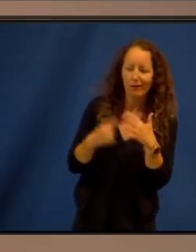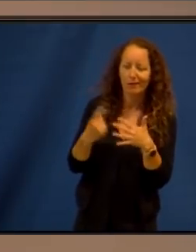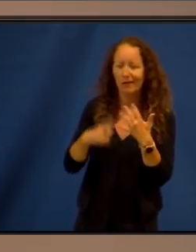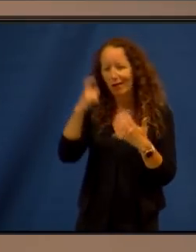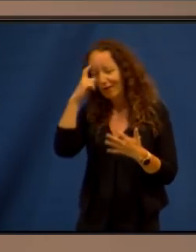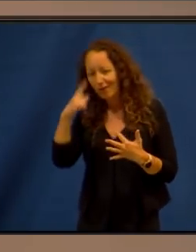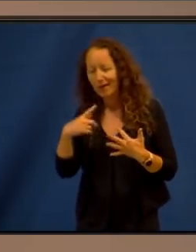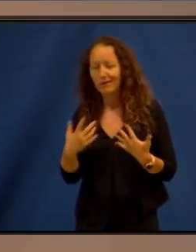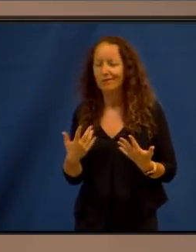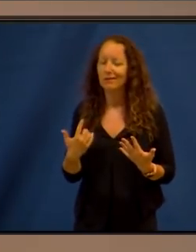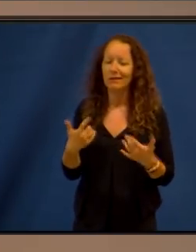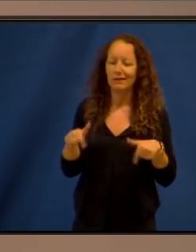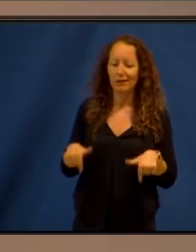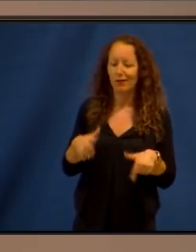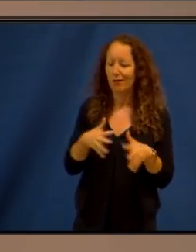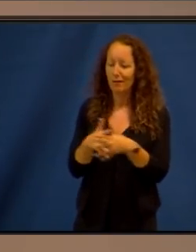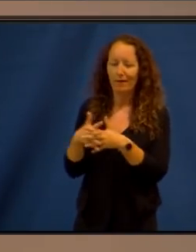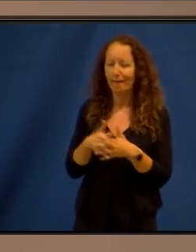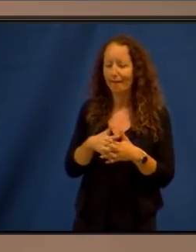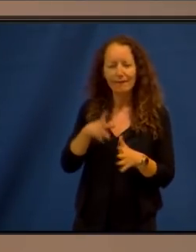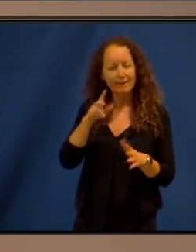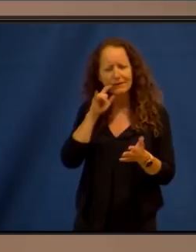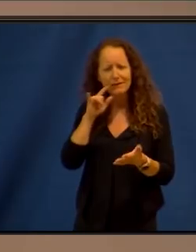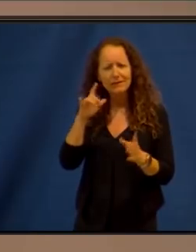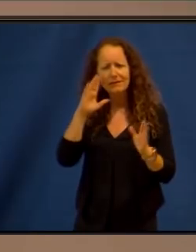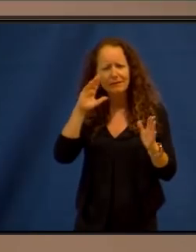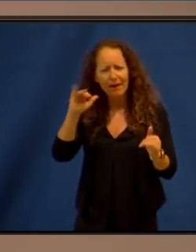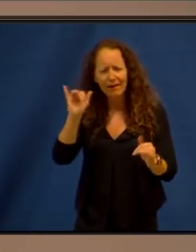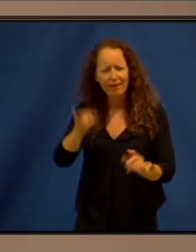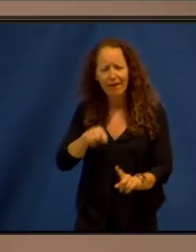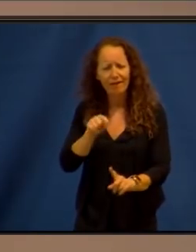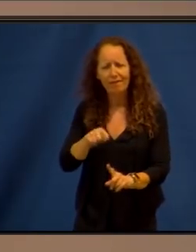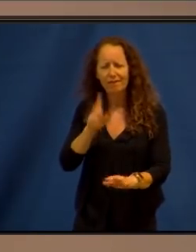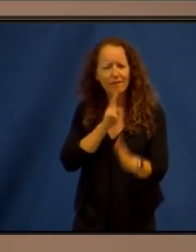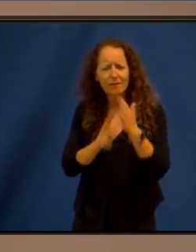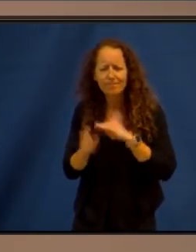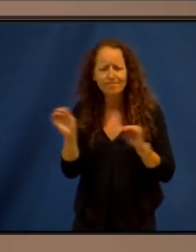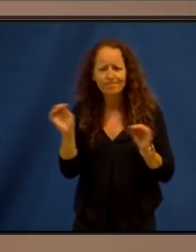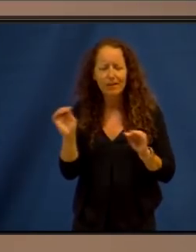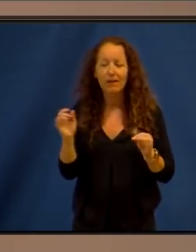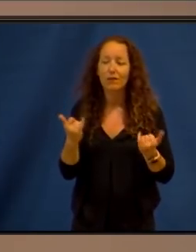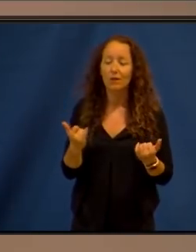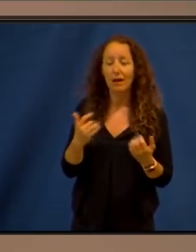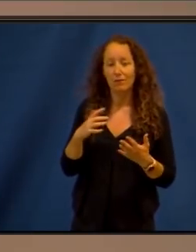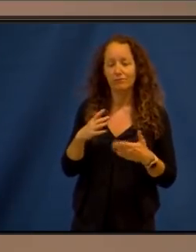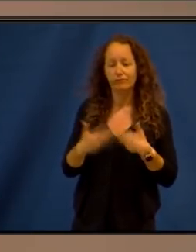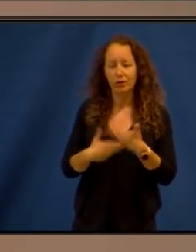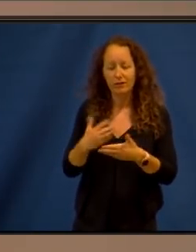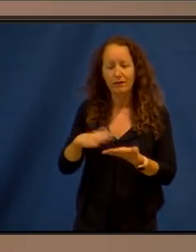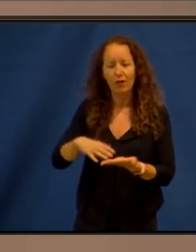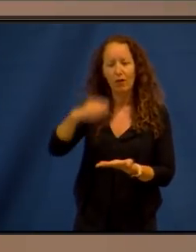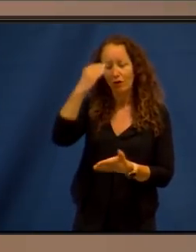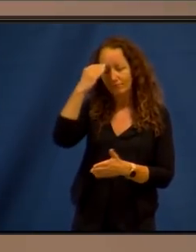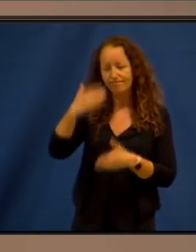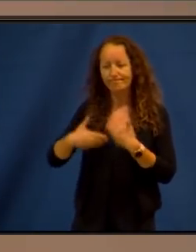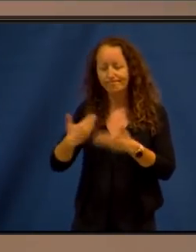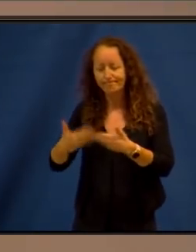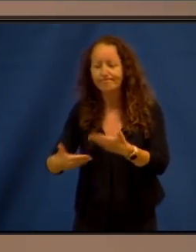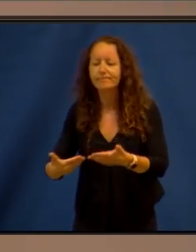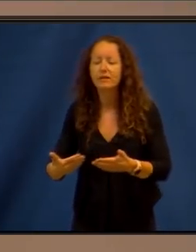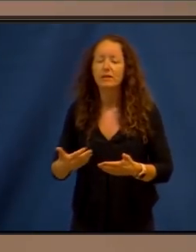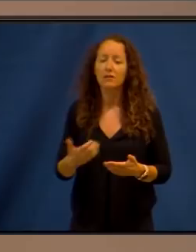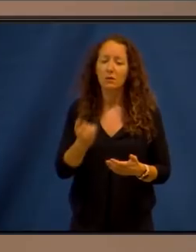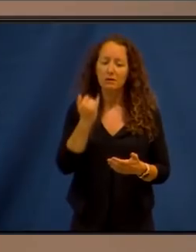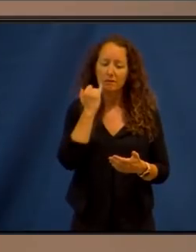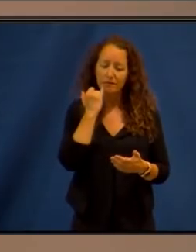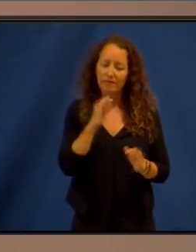in America, and we're learning as we go along. So once again, my sympathies go out to the families of those who have